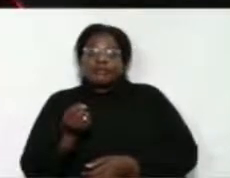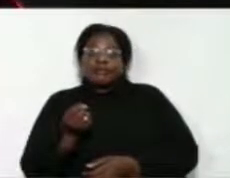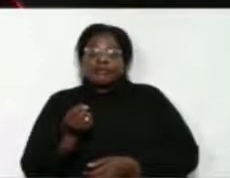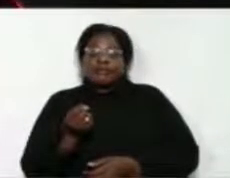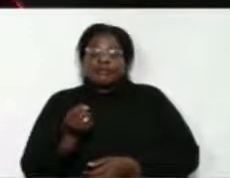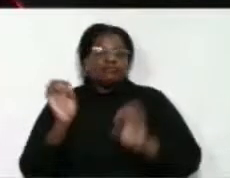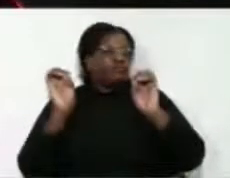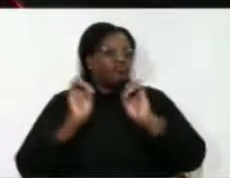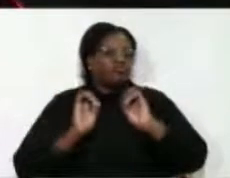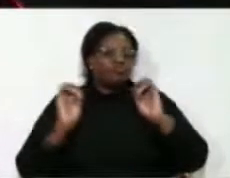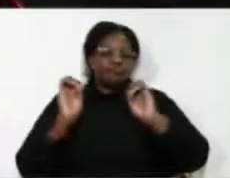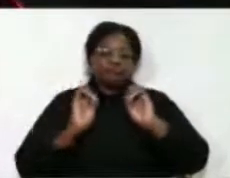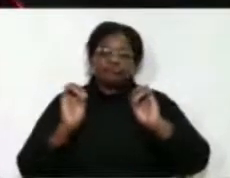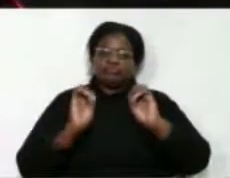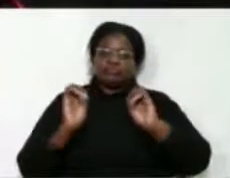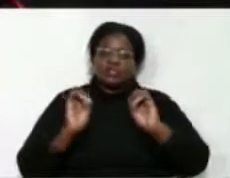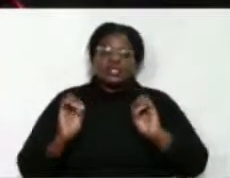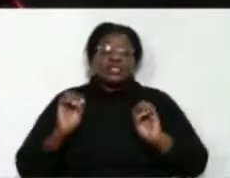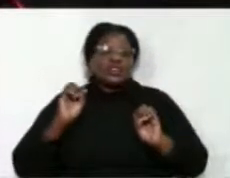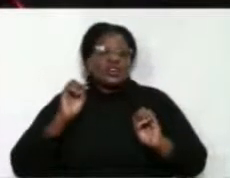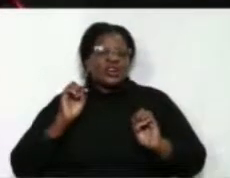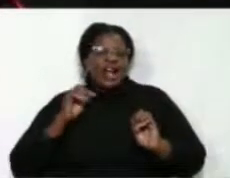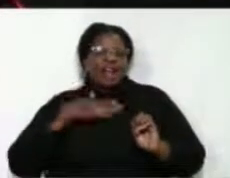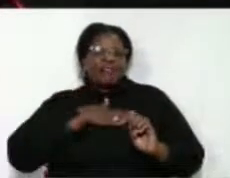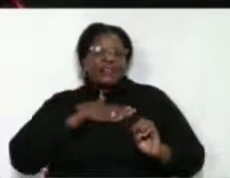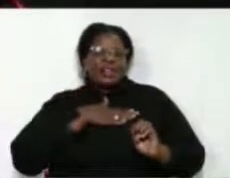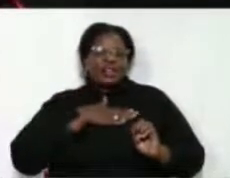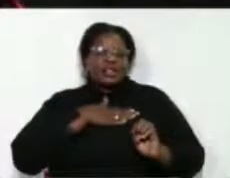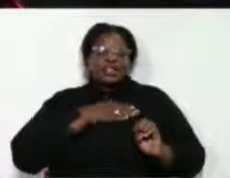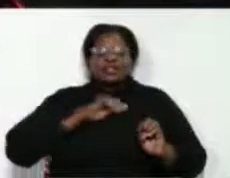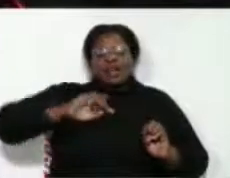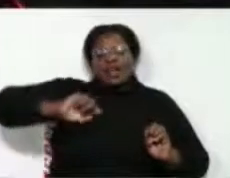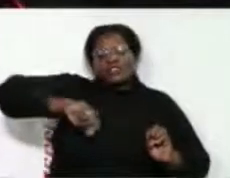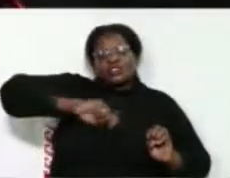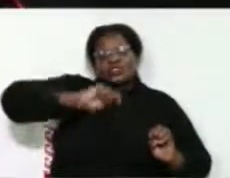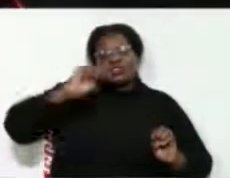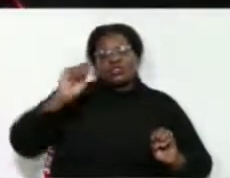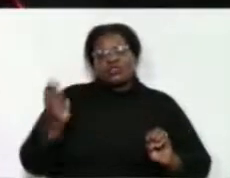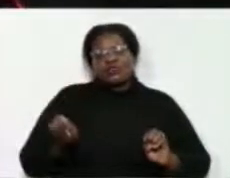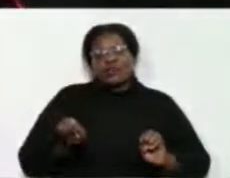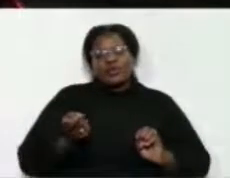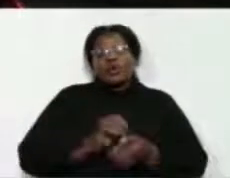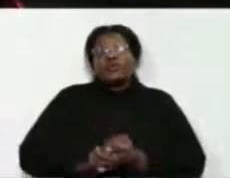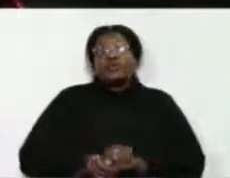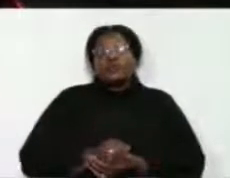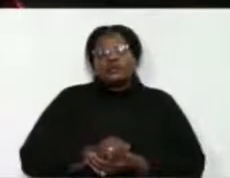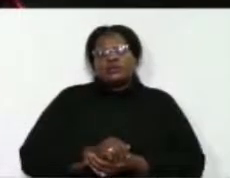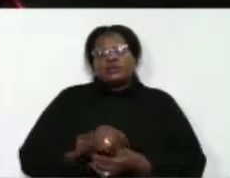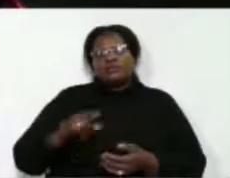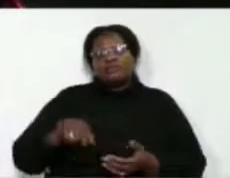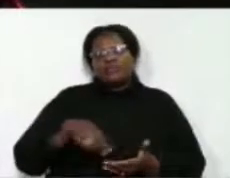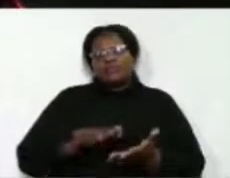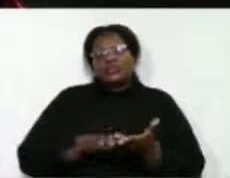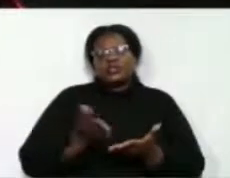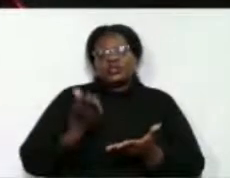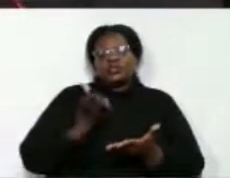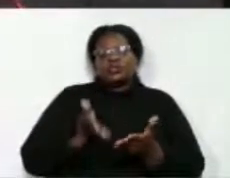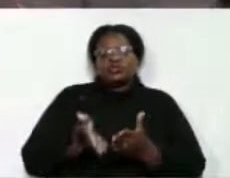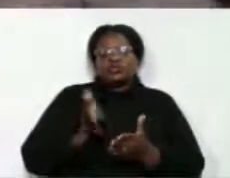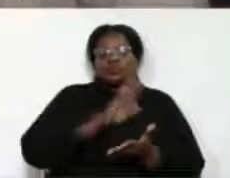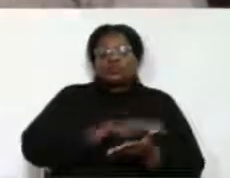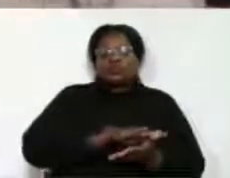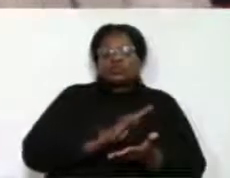but I feel like ringing a little bell when we turn the page. Yeah. That's what we used to do when we were kids. So then the next part is